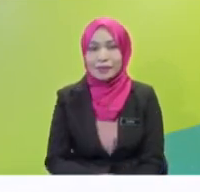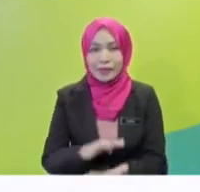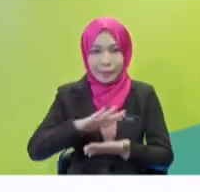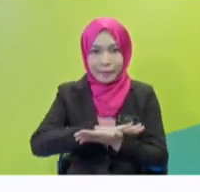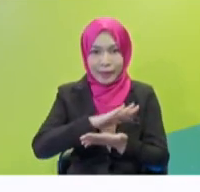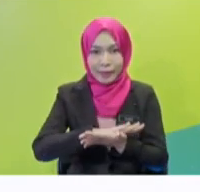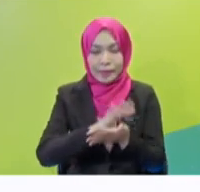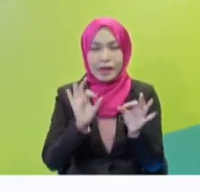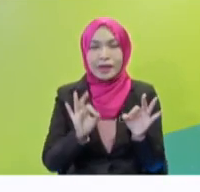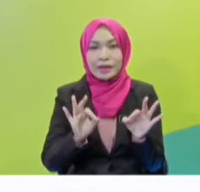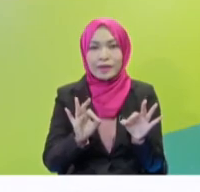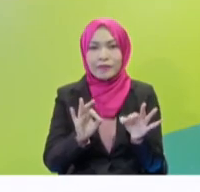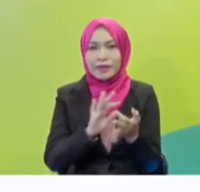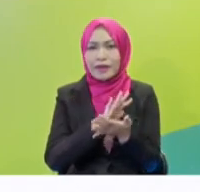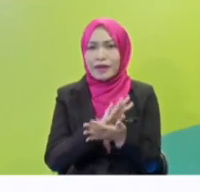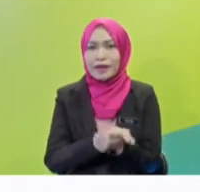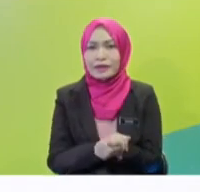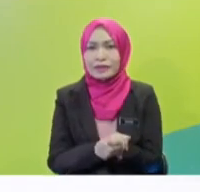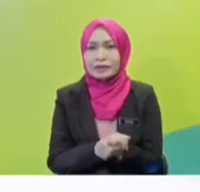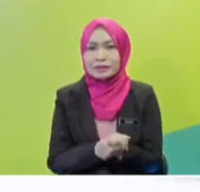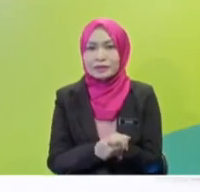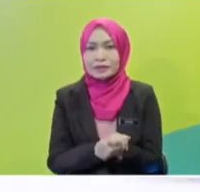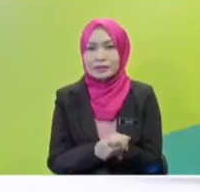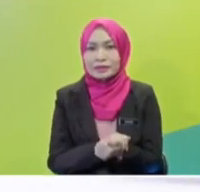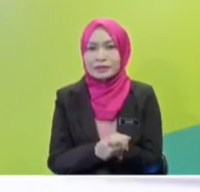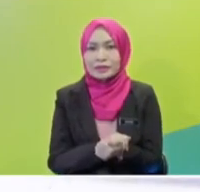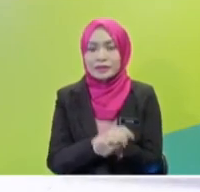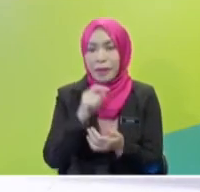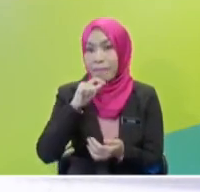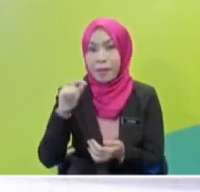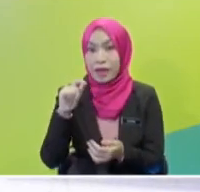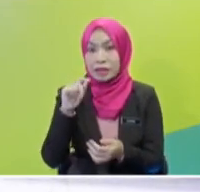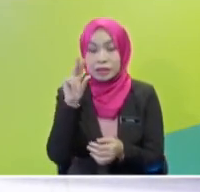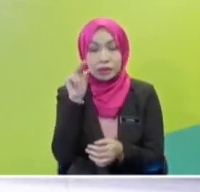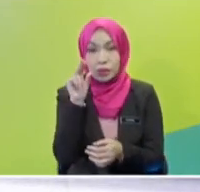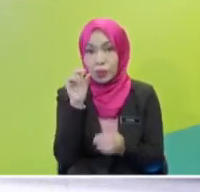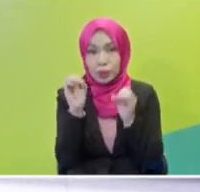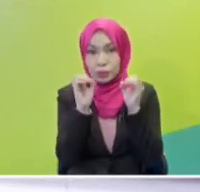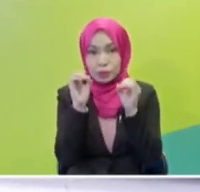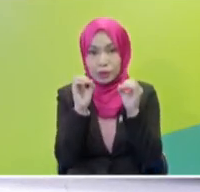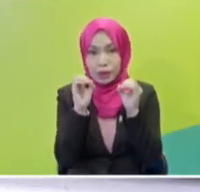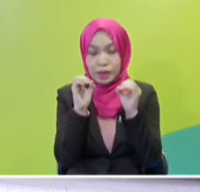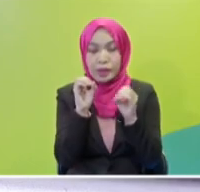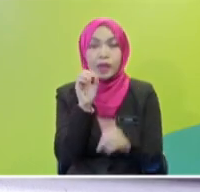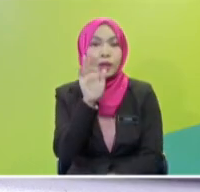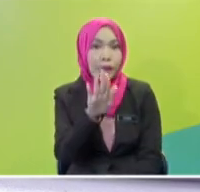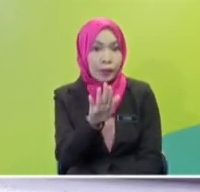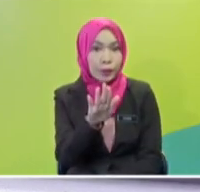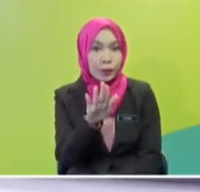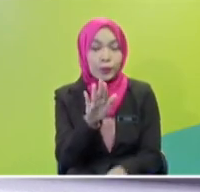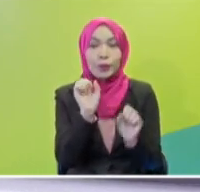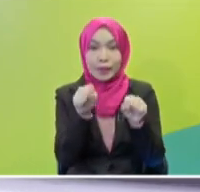example like color pencil? Yes, you can use color pencil. You can use any pencil or any pen you like. Okay.